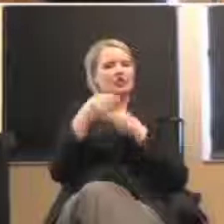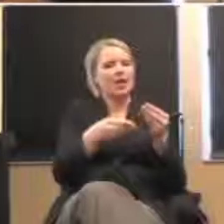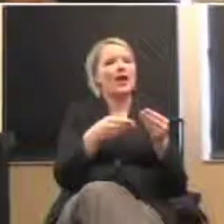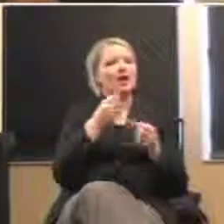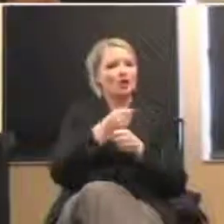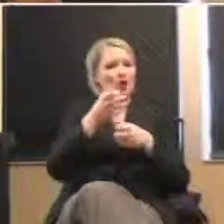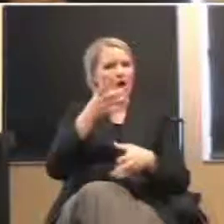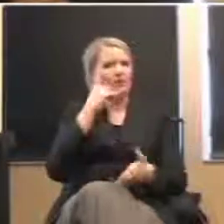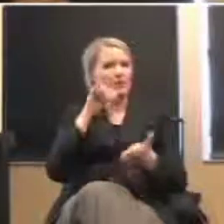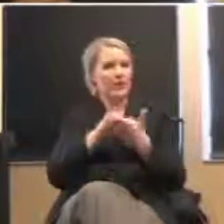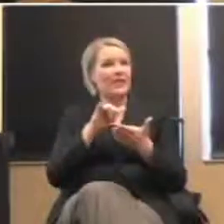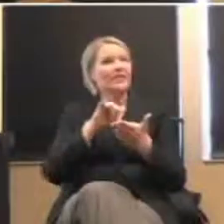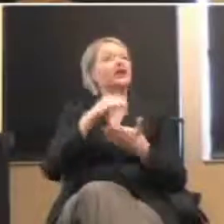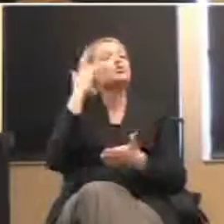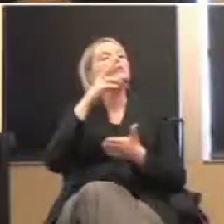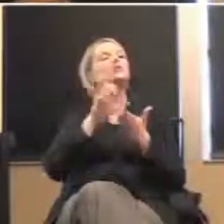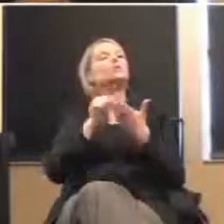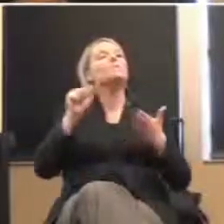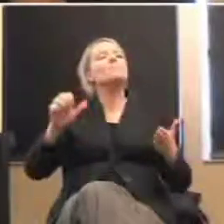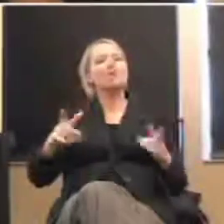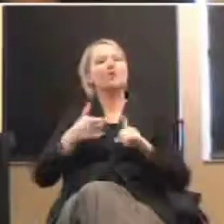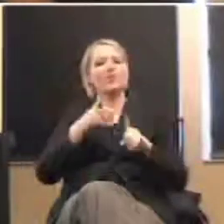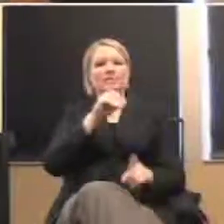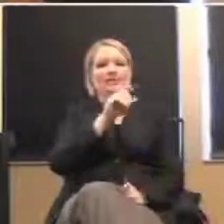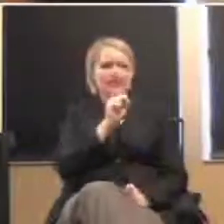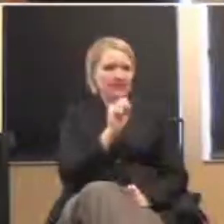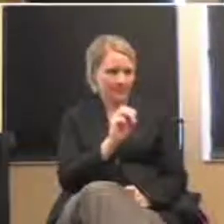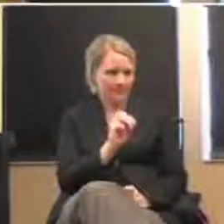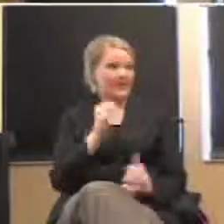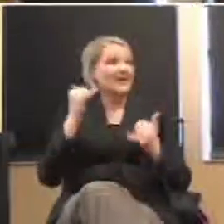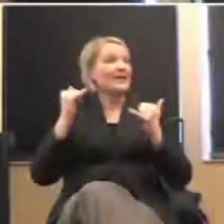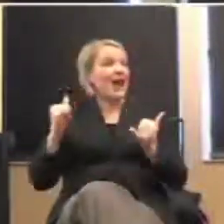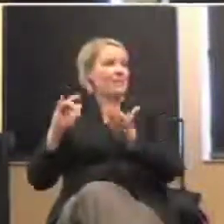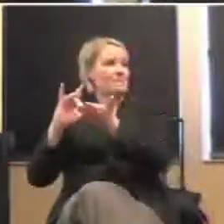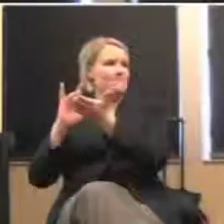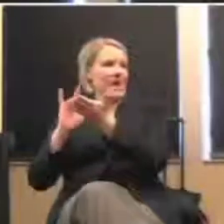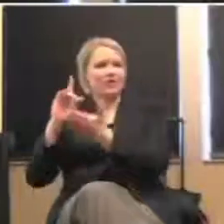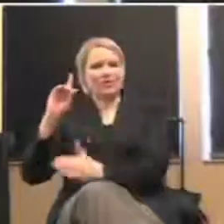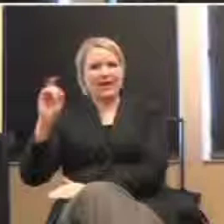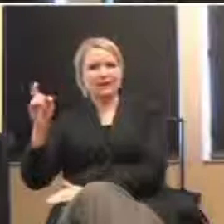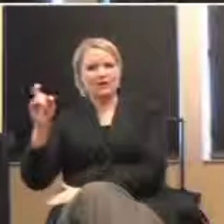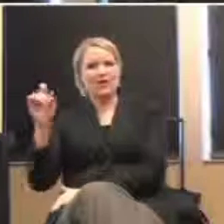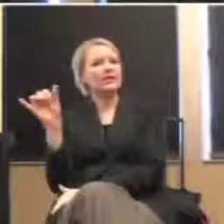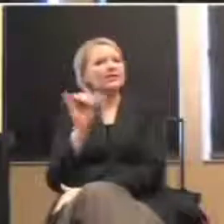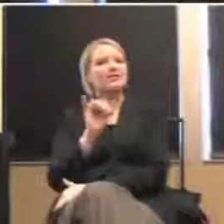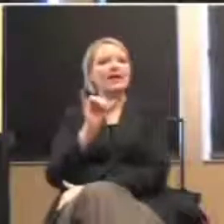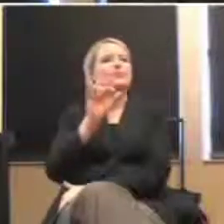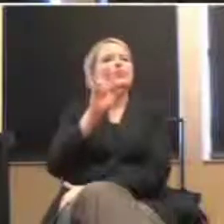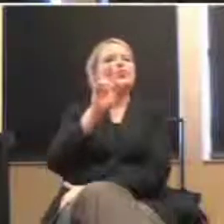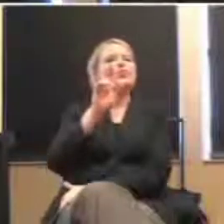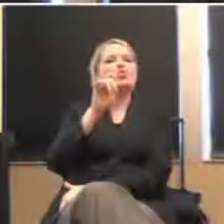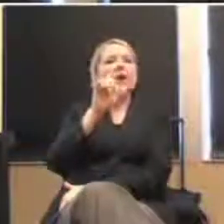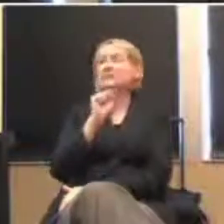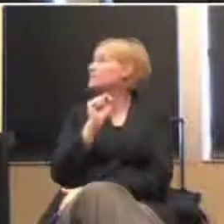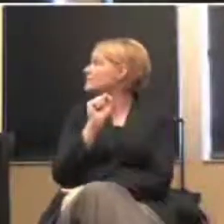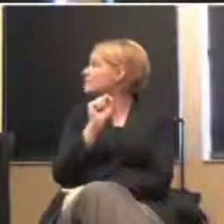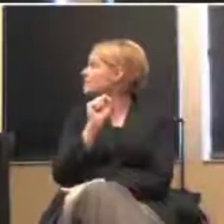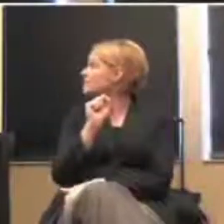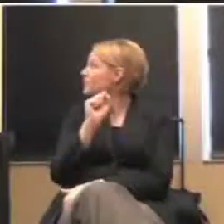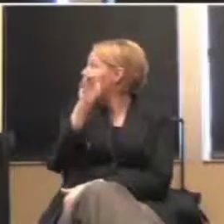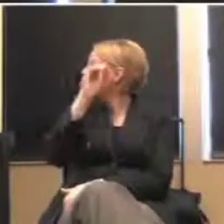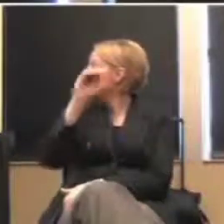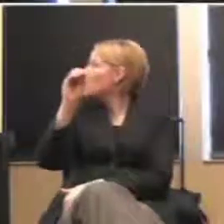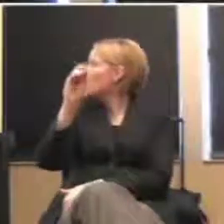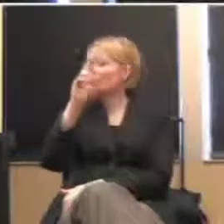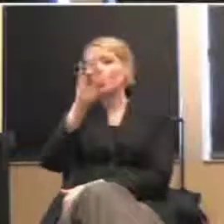why it was removed from the DSM and is now a medical diagnosis. The same with Rett's disorder. Rett's disorder primarily affects